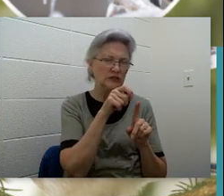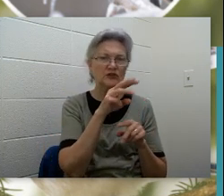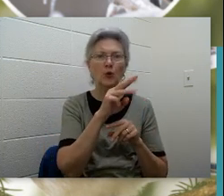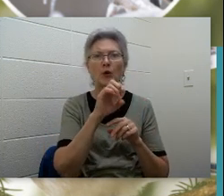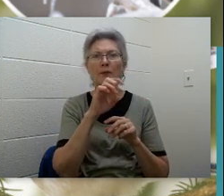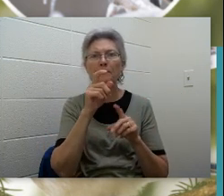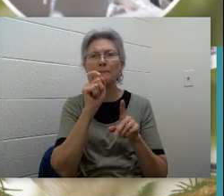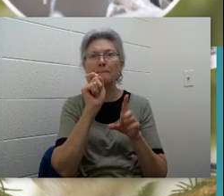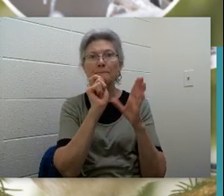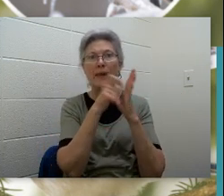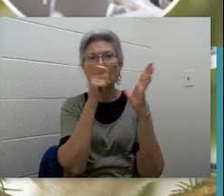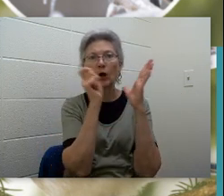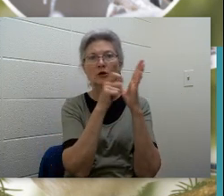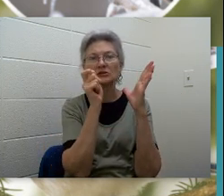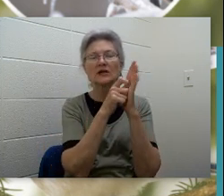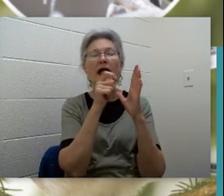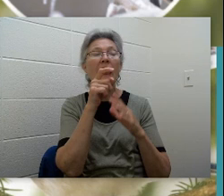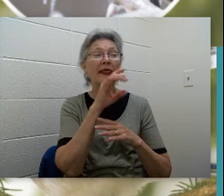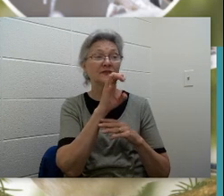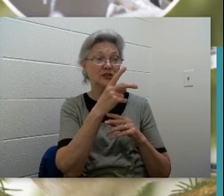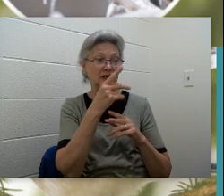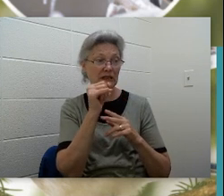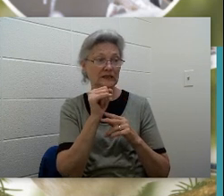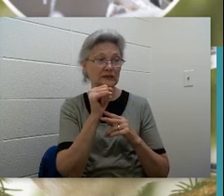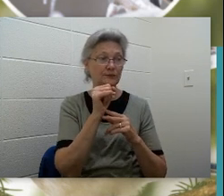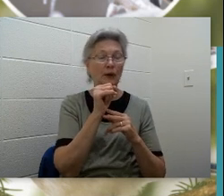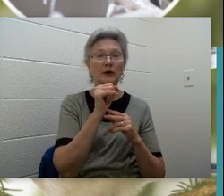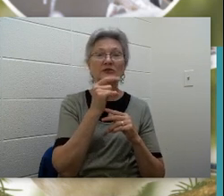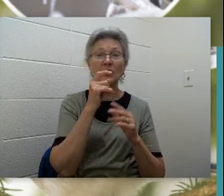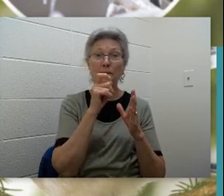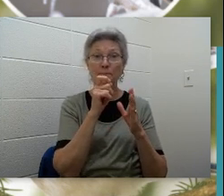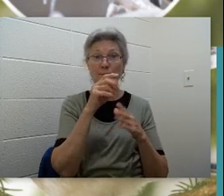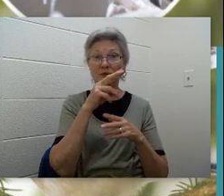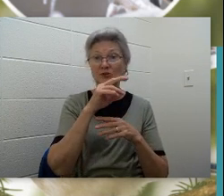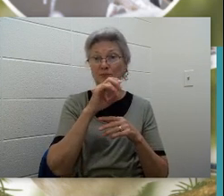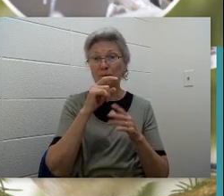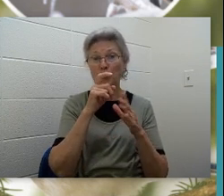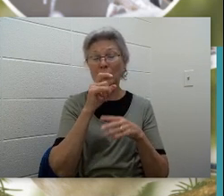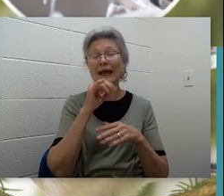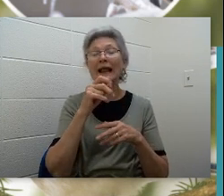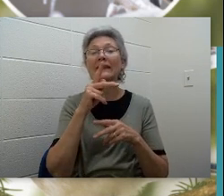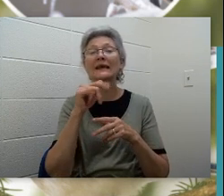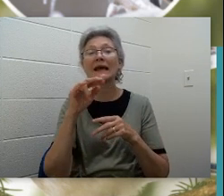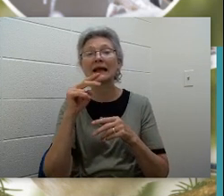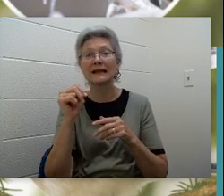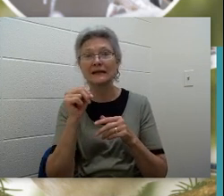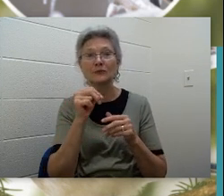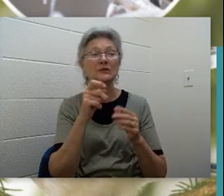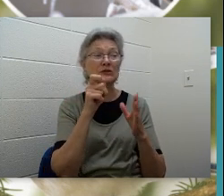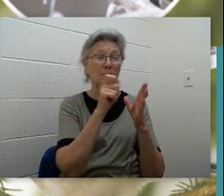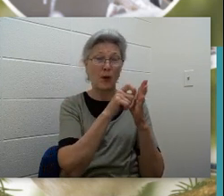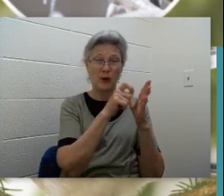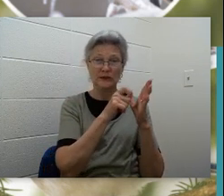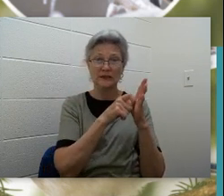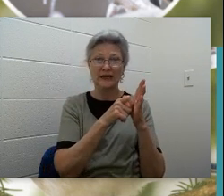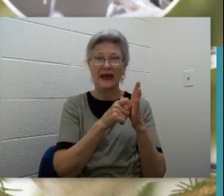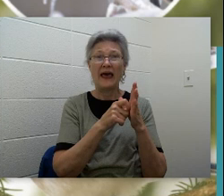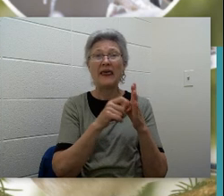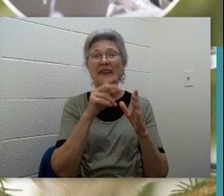chickadees, and the chickadees bossed the kinglet. The kinglet was the least of all, a sort